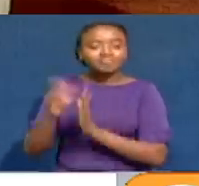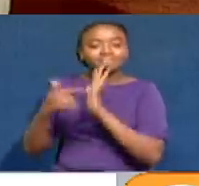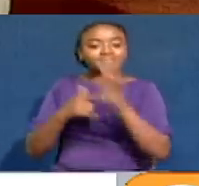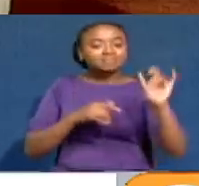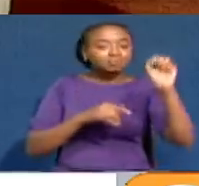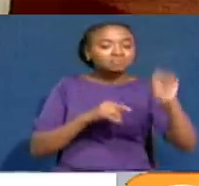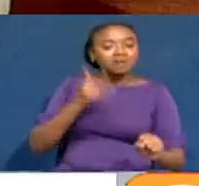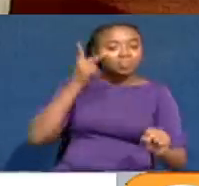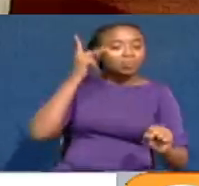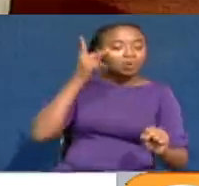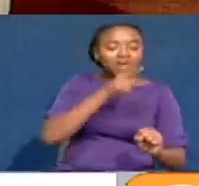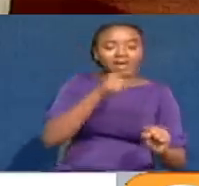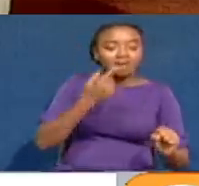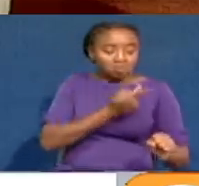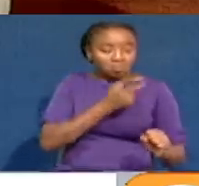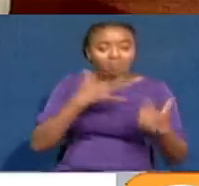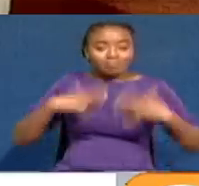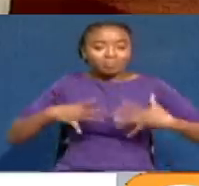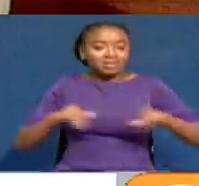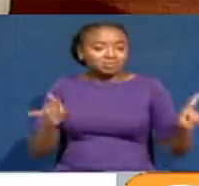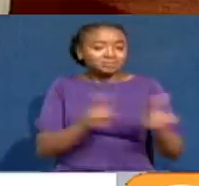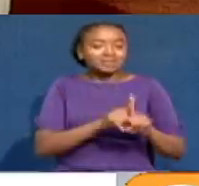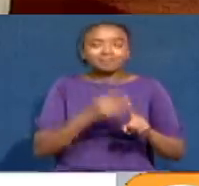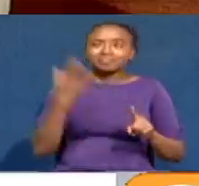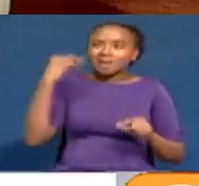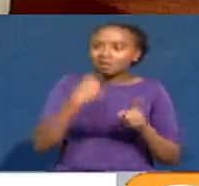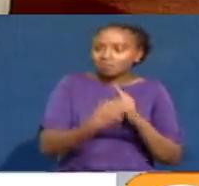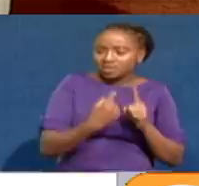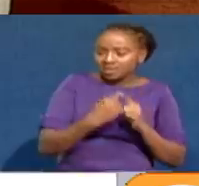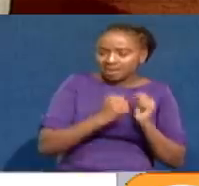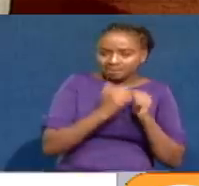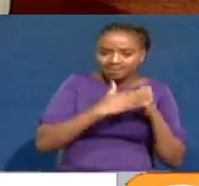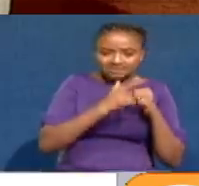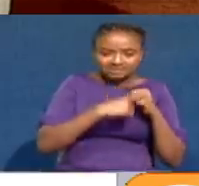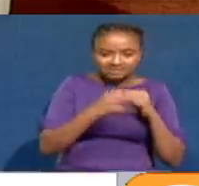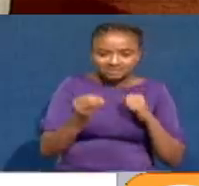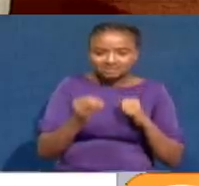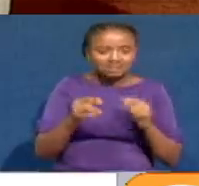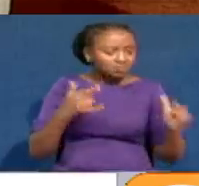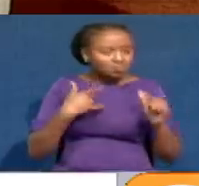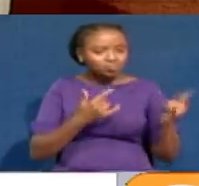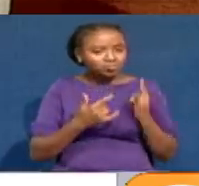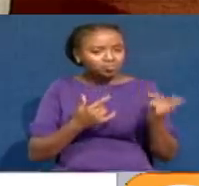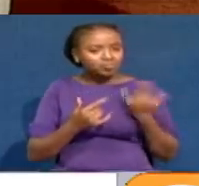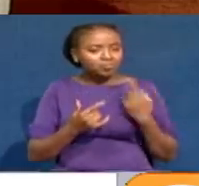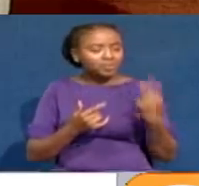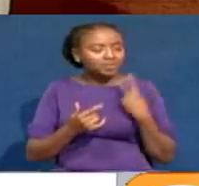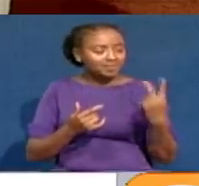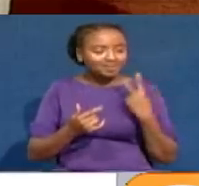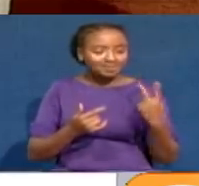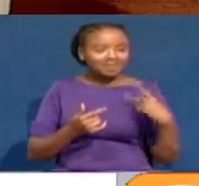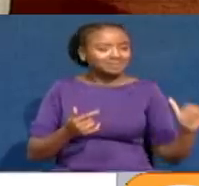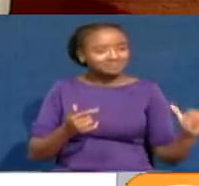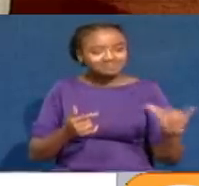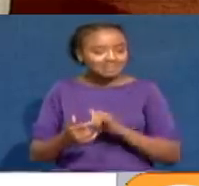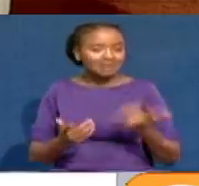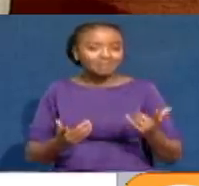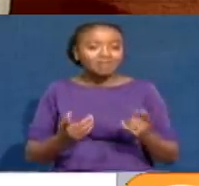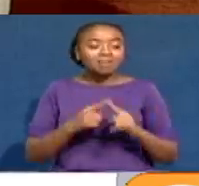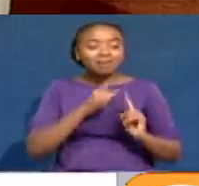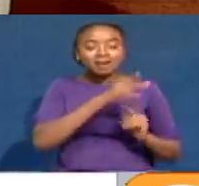Jeff. We were at the same level in 1960. Currently, their GDP per capita is $30,000 per person. Here in Kenya, it's